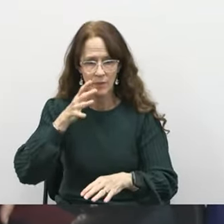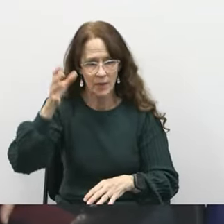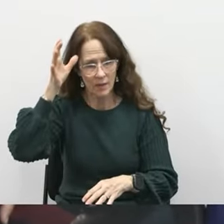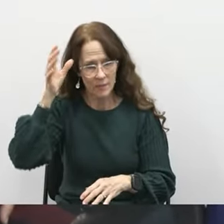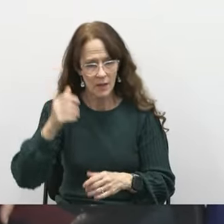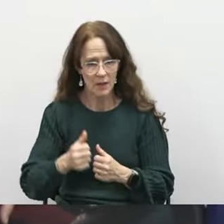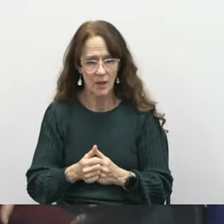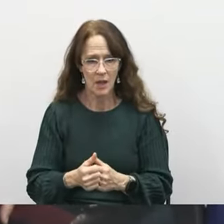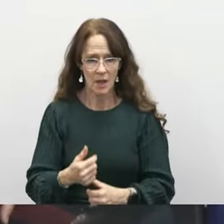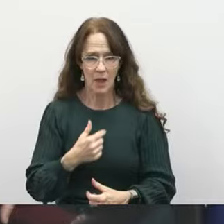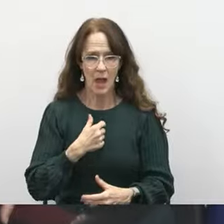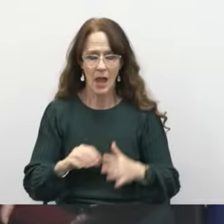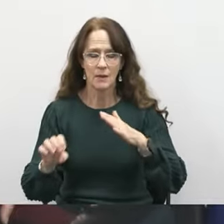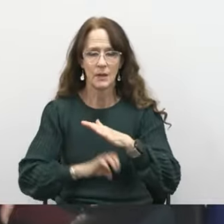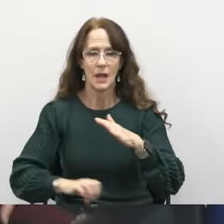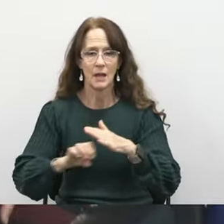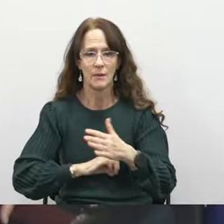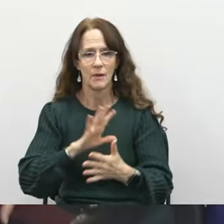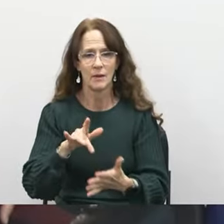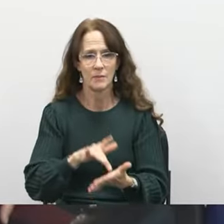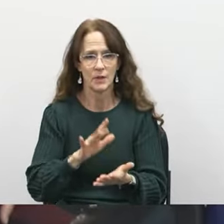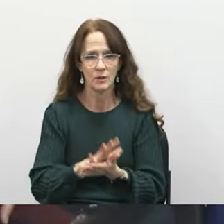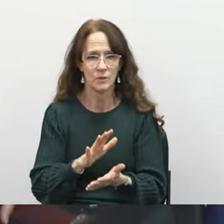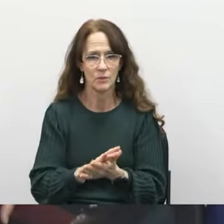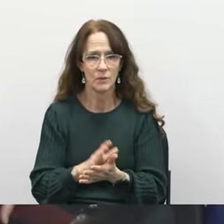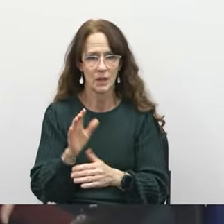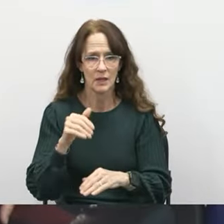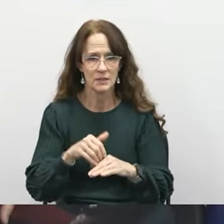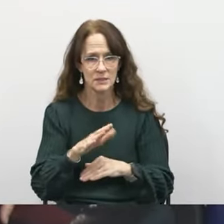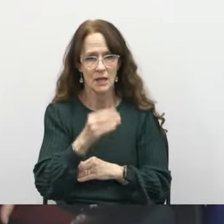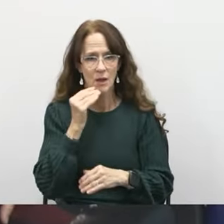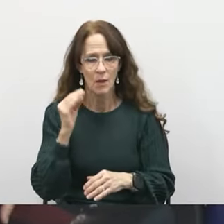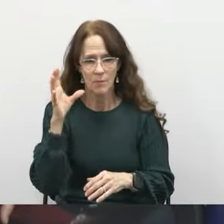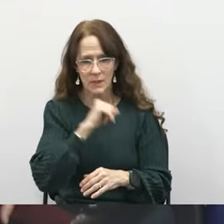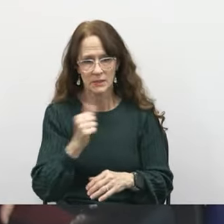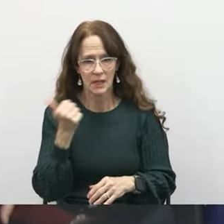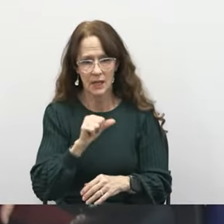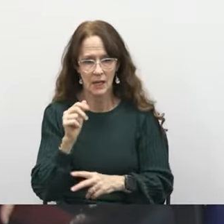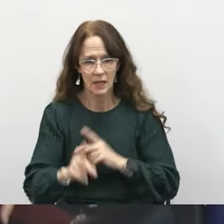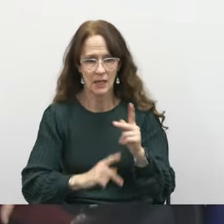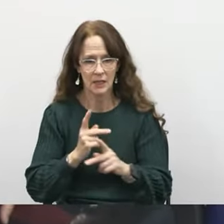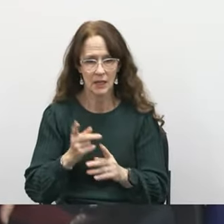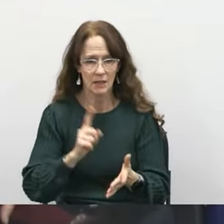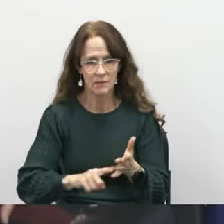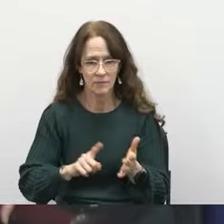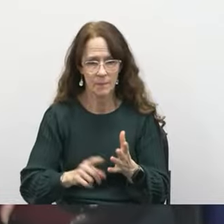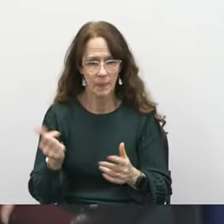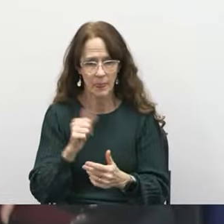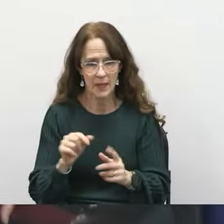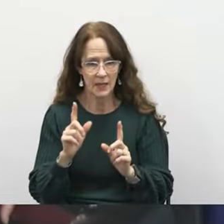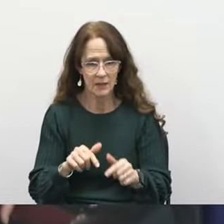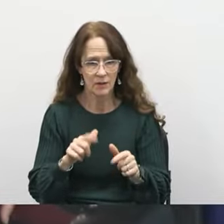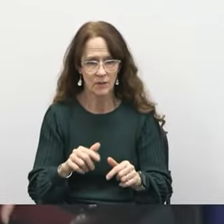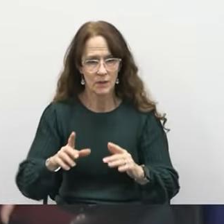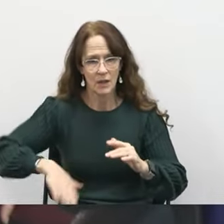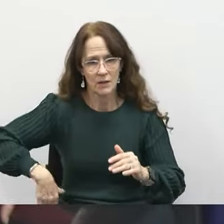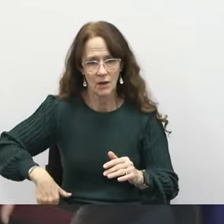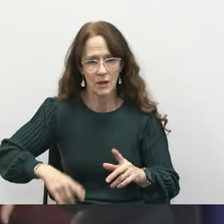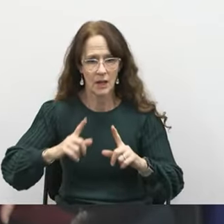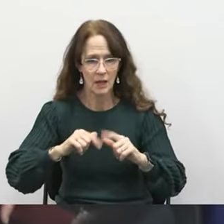was in, elementary and middle school, we had something sent home if we were missing any type of assignment, any type of attendance, tardy,